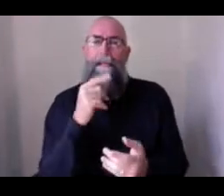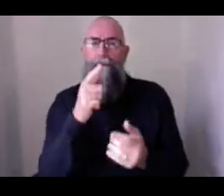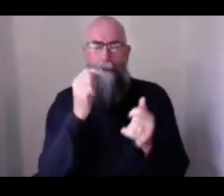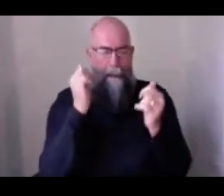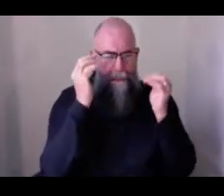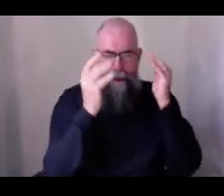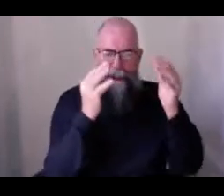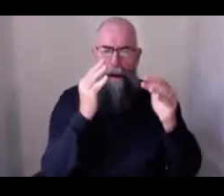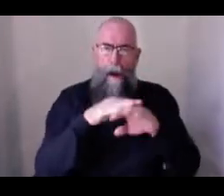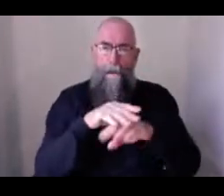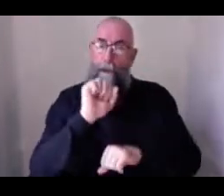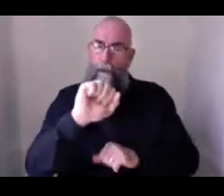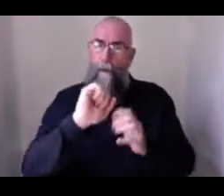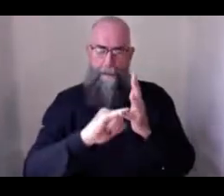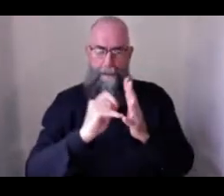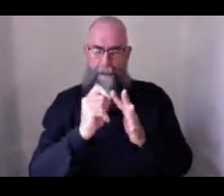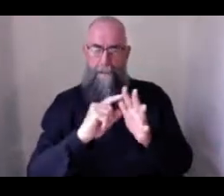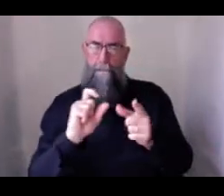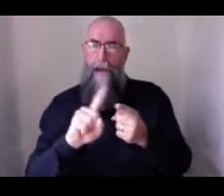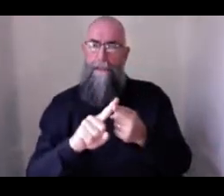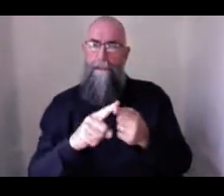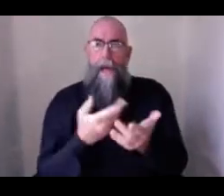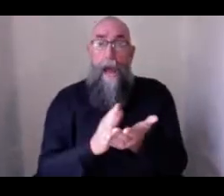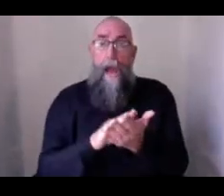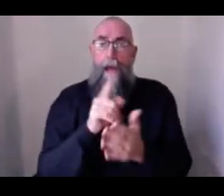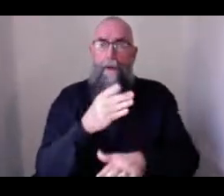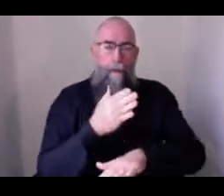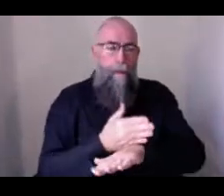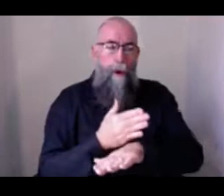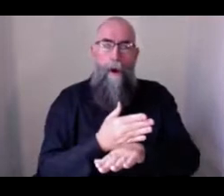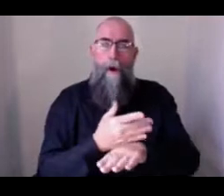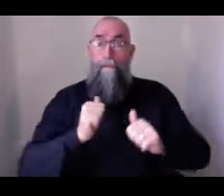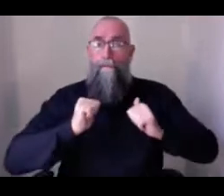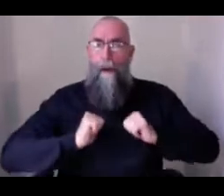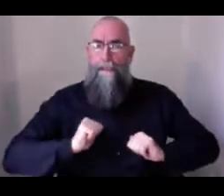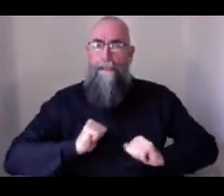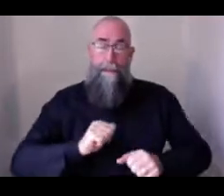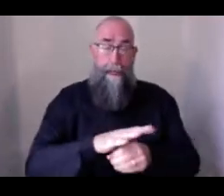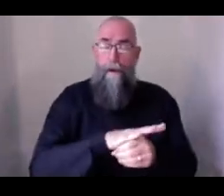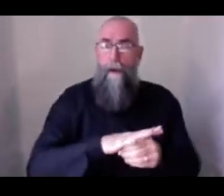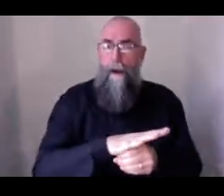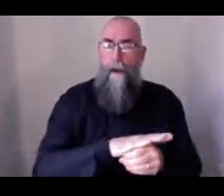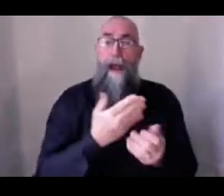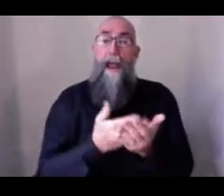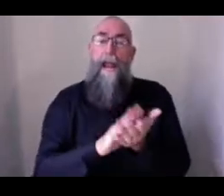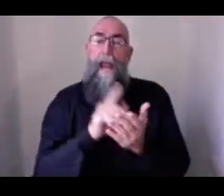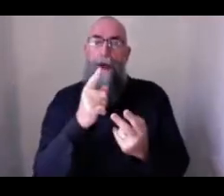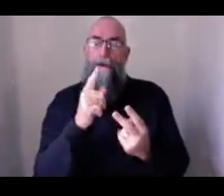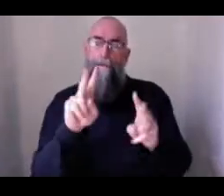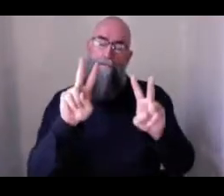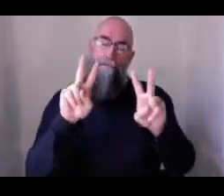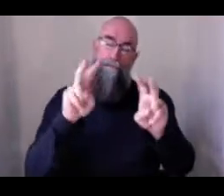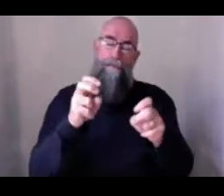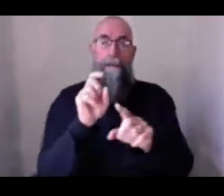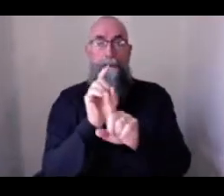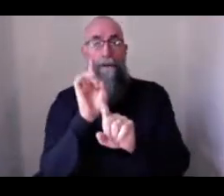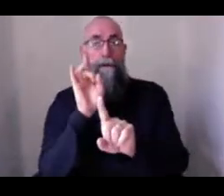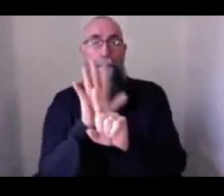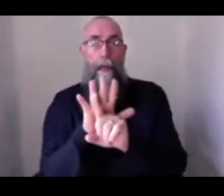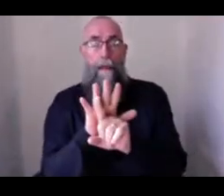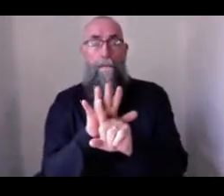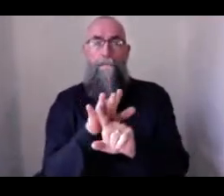normally practice in, and how you would perhaps define yourself as an artist, and how would you define your practice, and